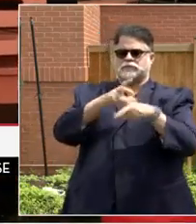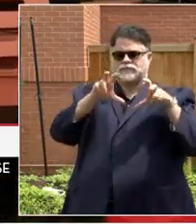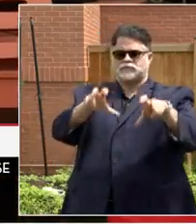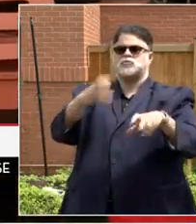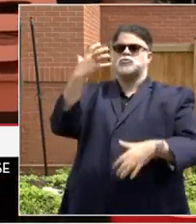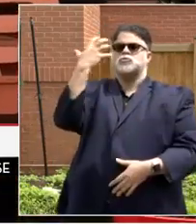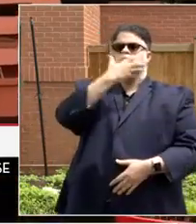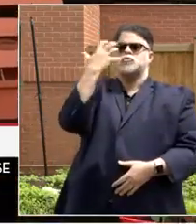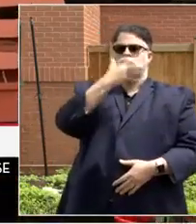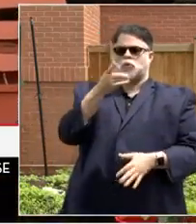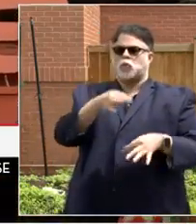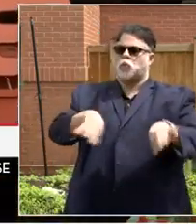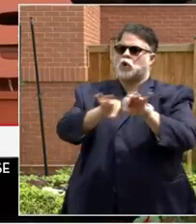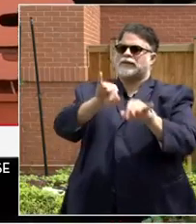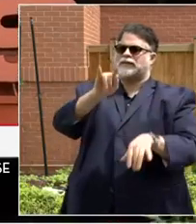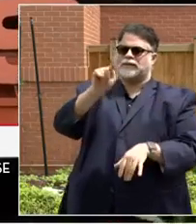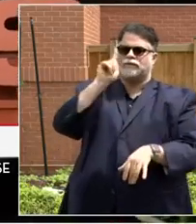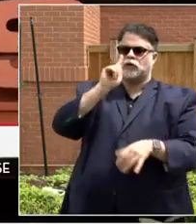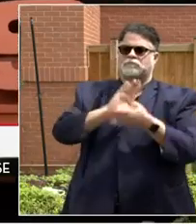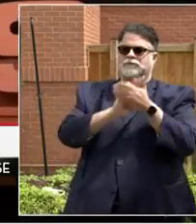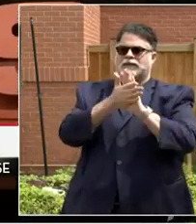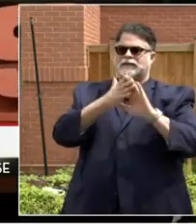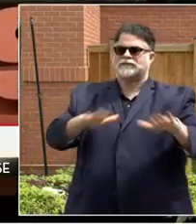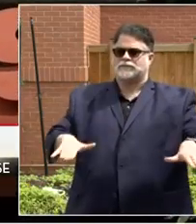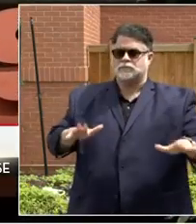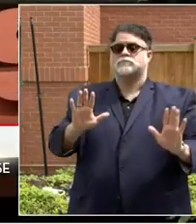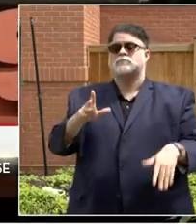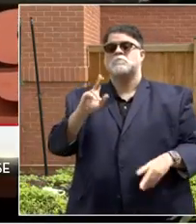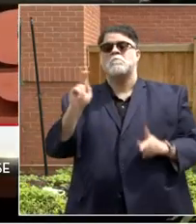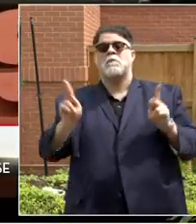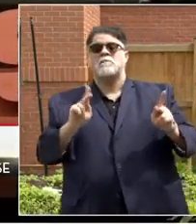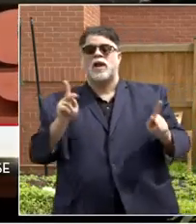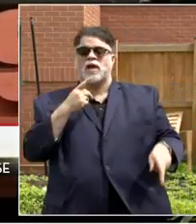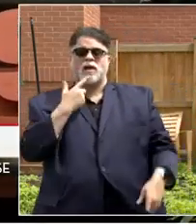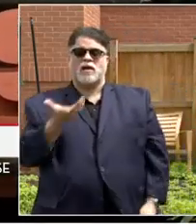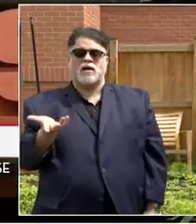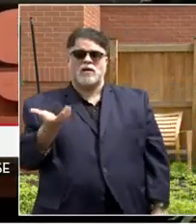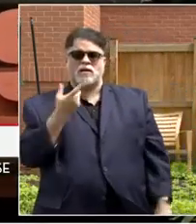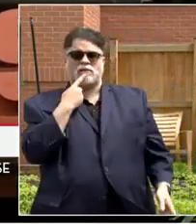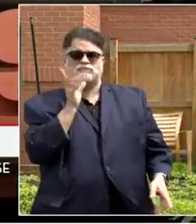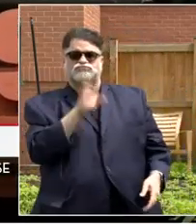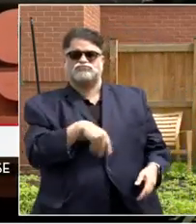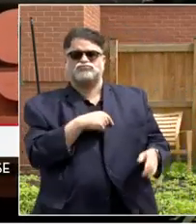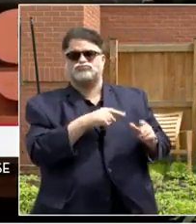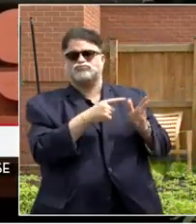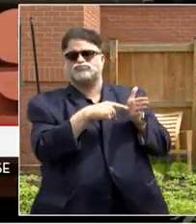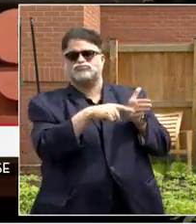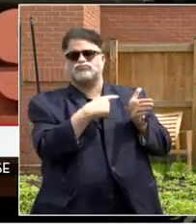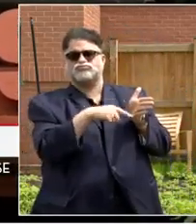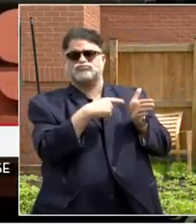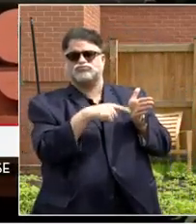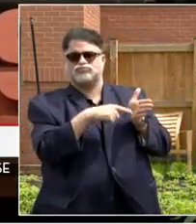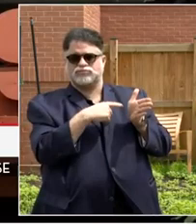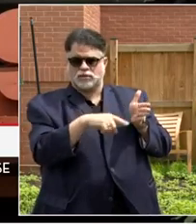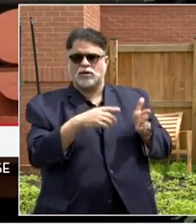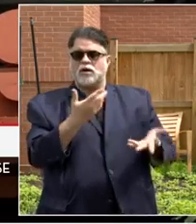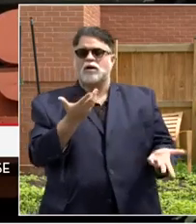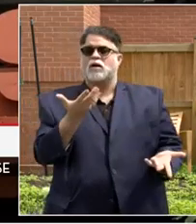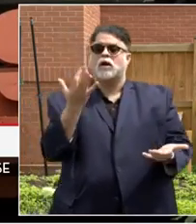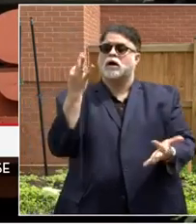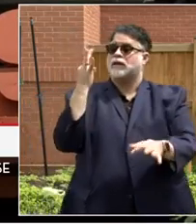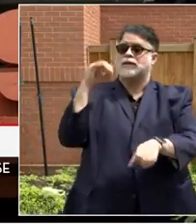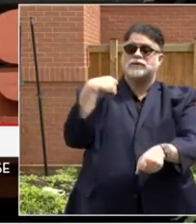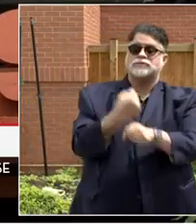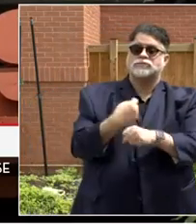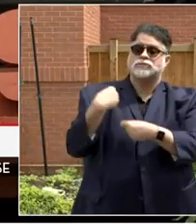the naysayers to understand, it took 9 years of doing this work and learning it to get 4 years of the